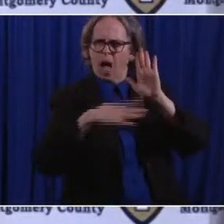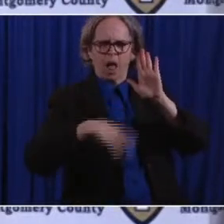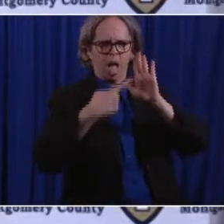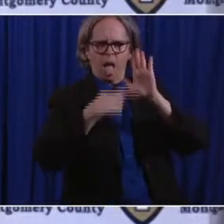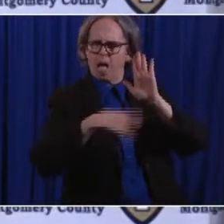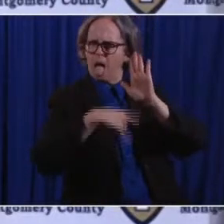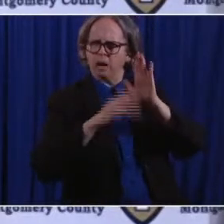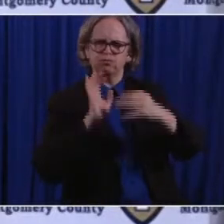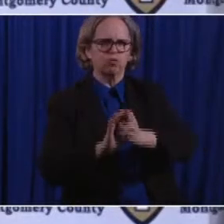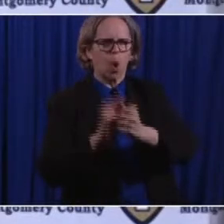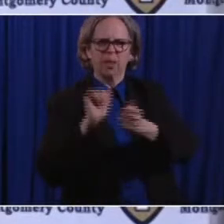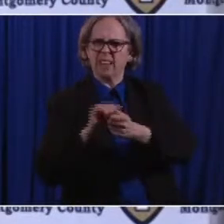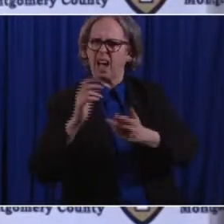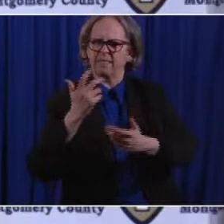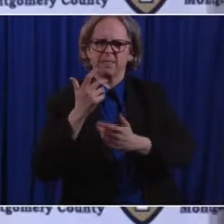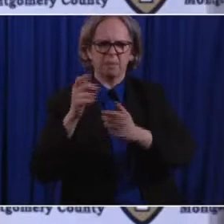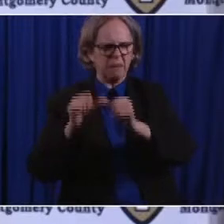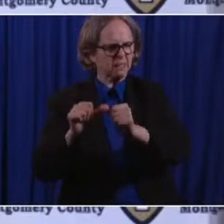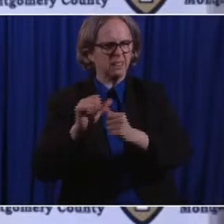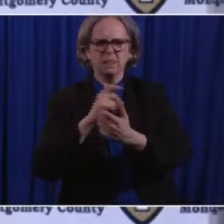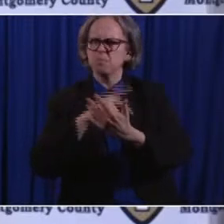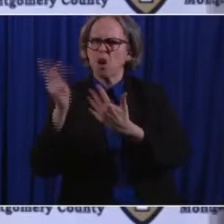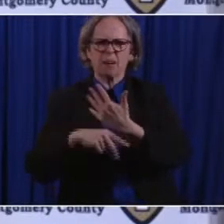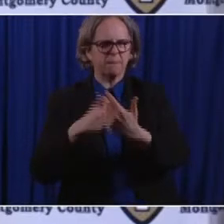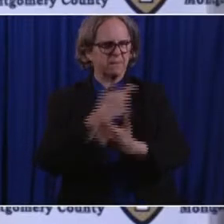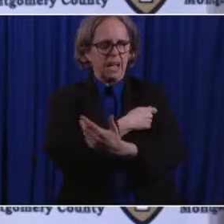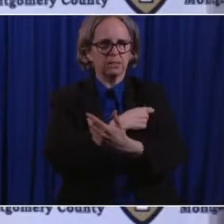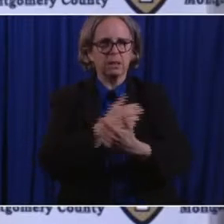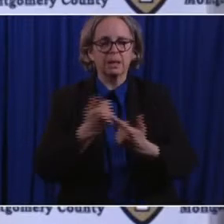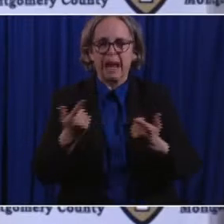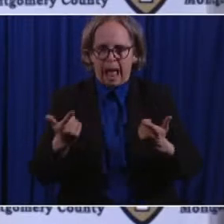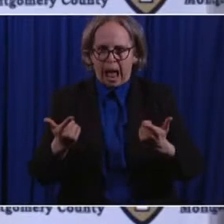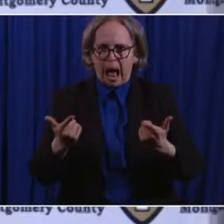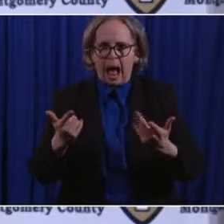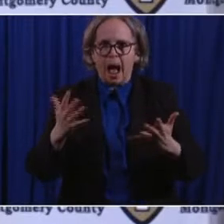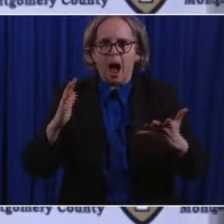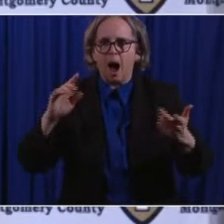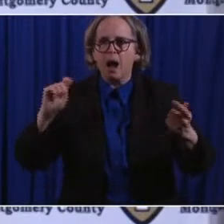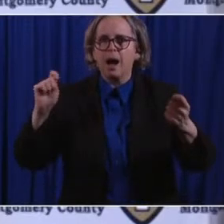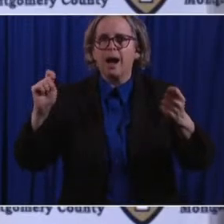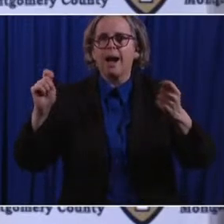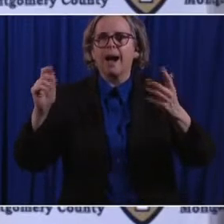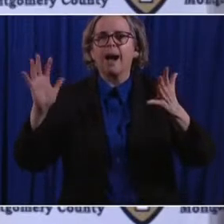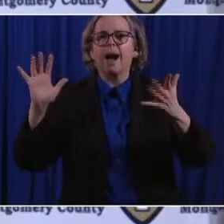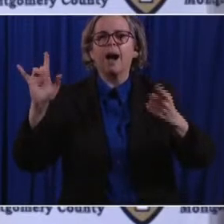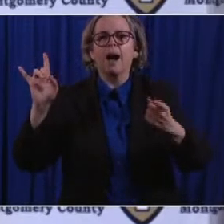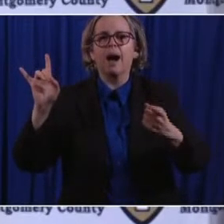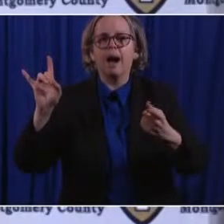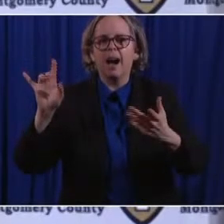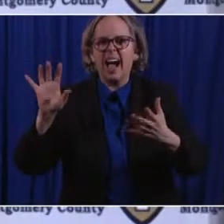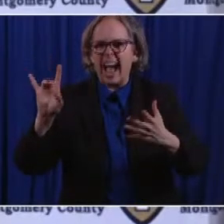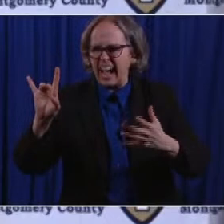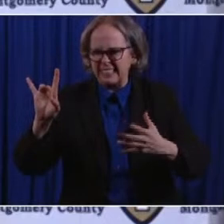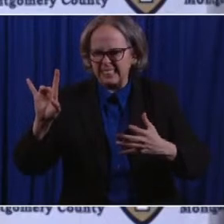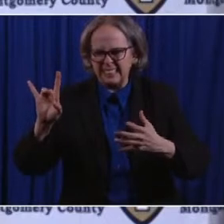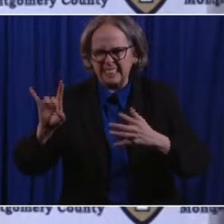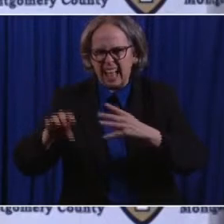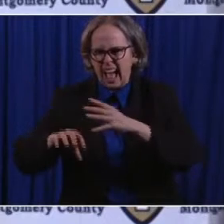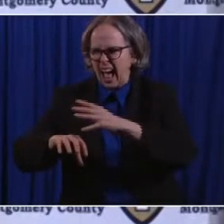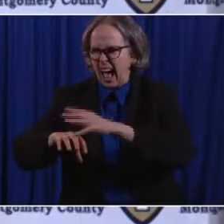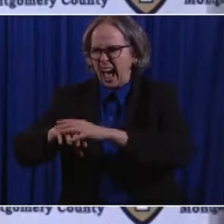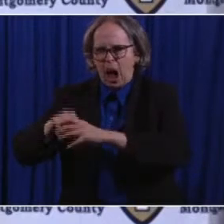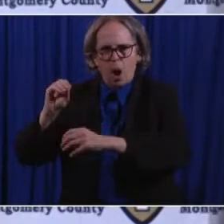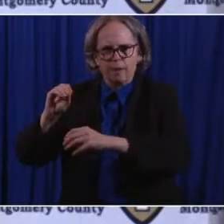from them. Today, we've had great results since then. We now only have 8 facilities that remain on the list, 2